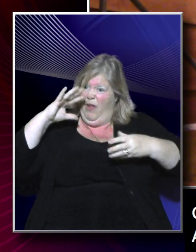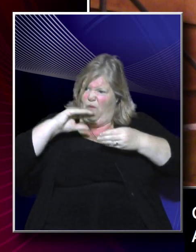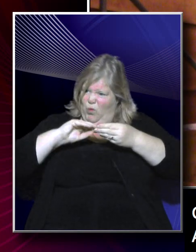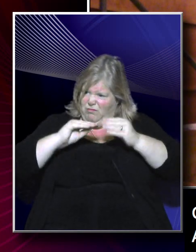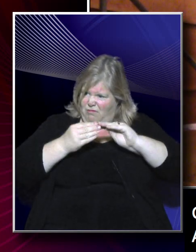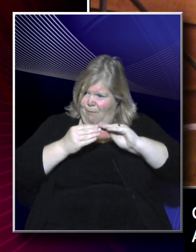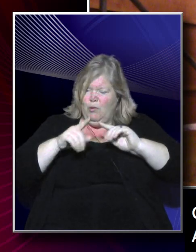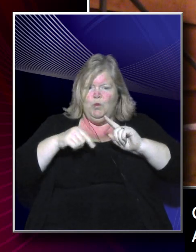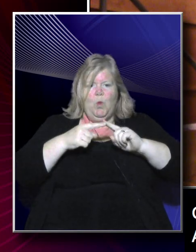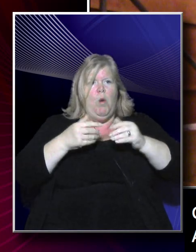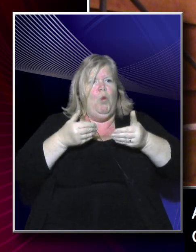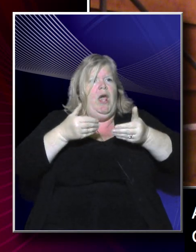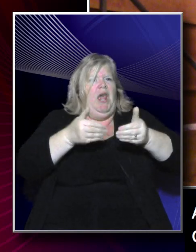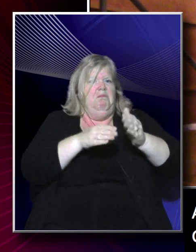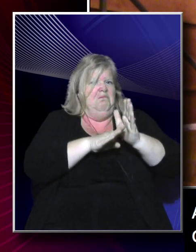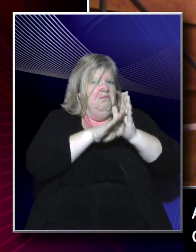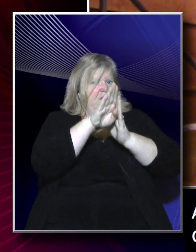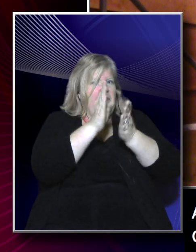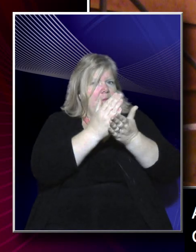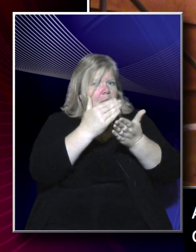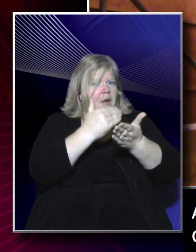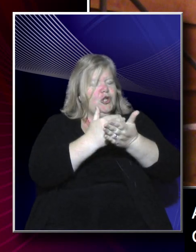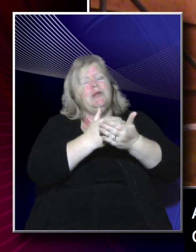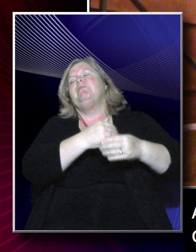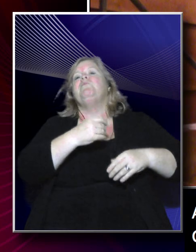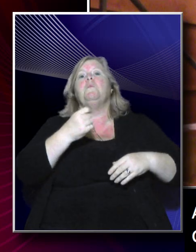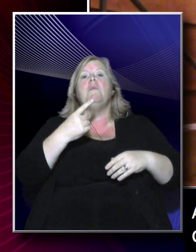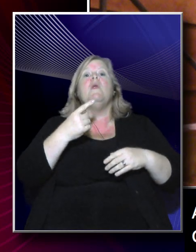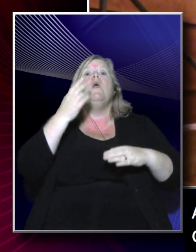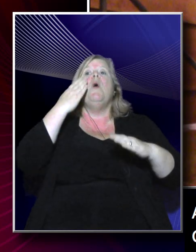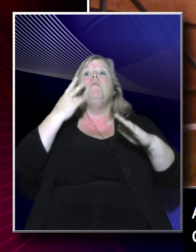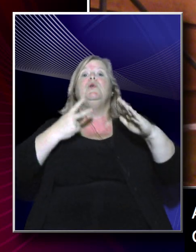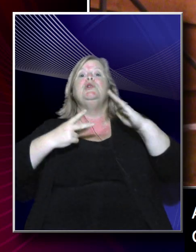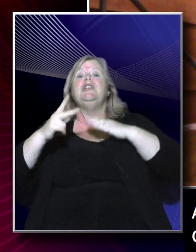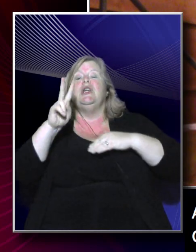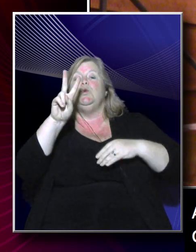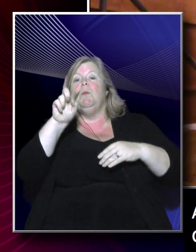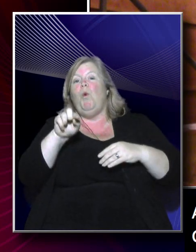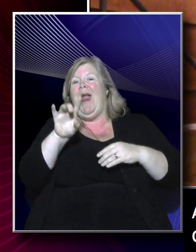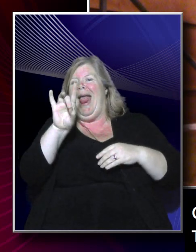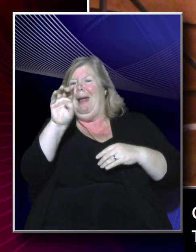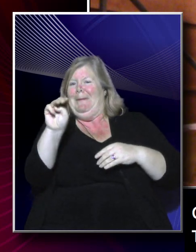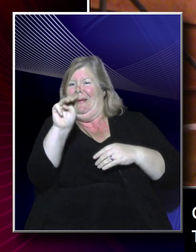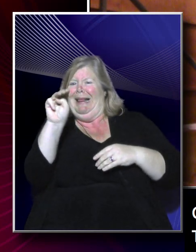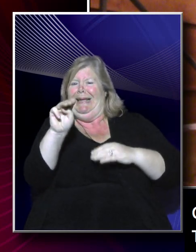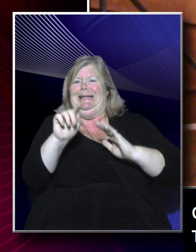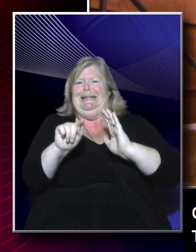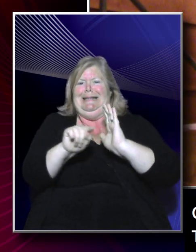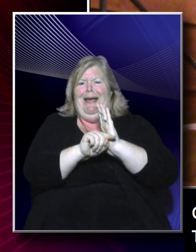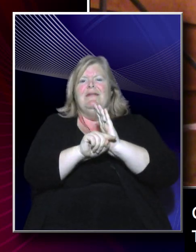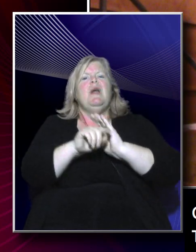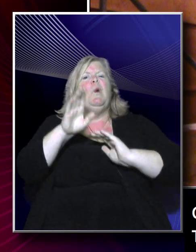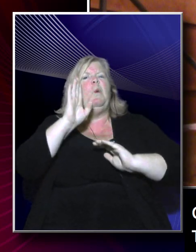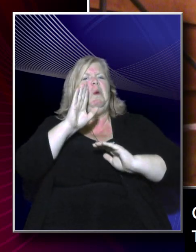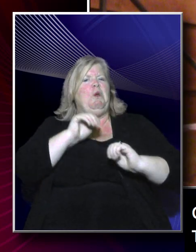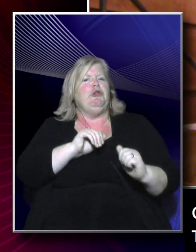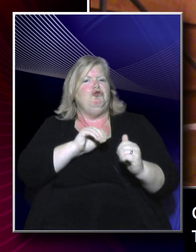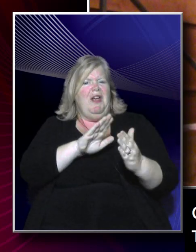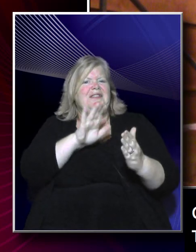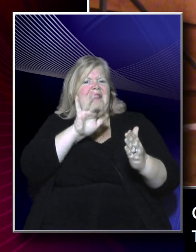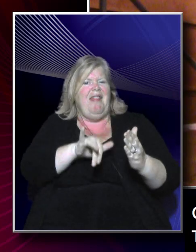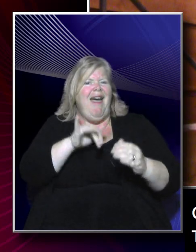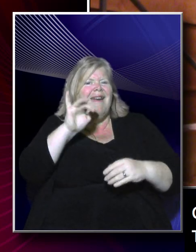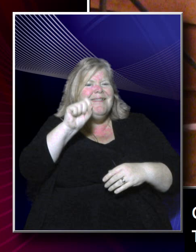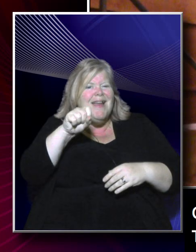our budget. The projected $2.8 million budget deficit will be addressed by the expected increase in our